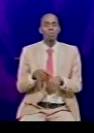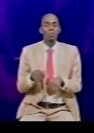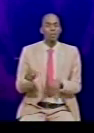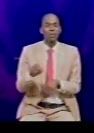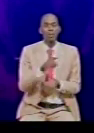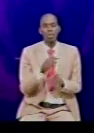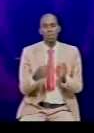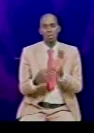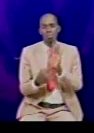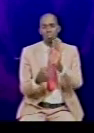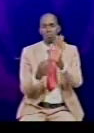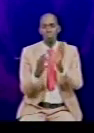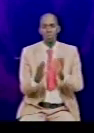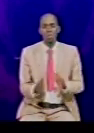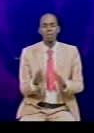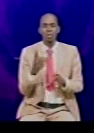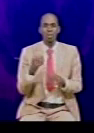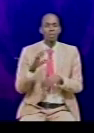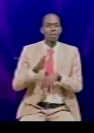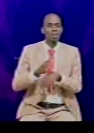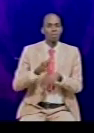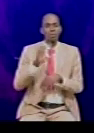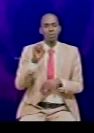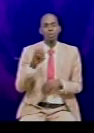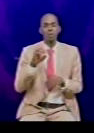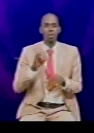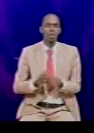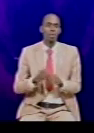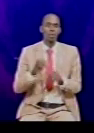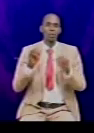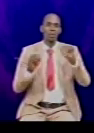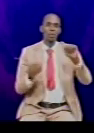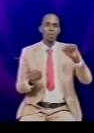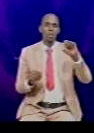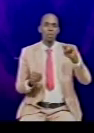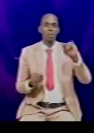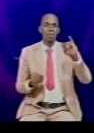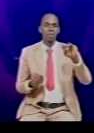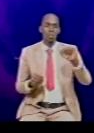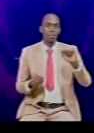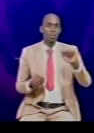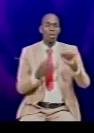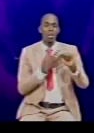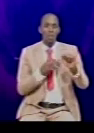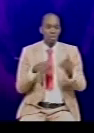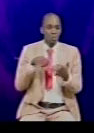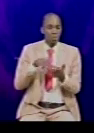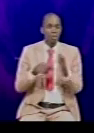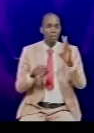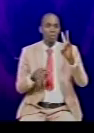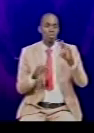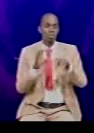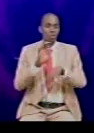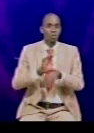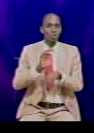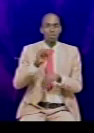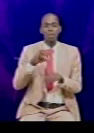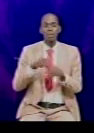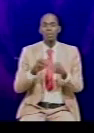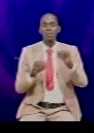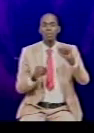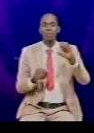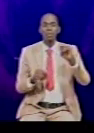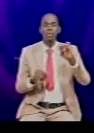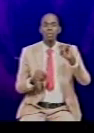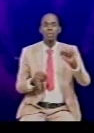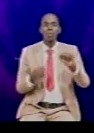they represent the church, the seven churches in Asia. And these seven churches in Asia, we look at them, each